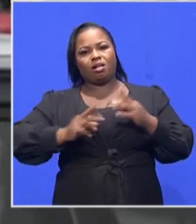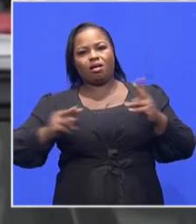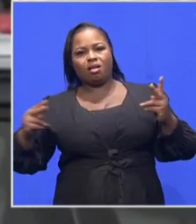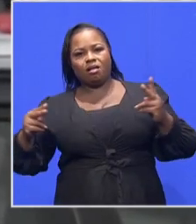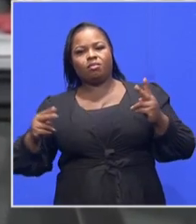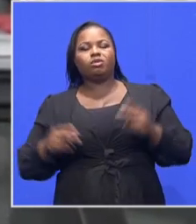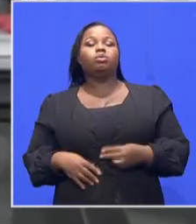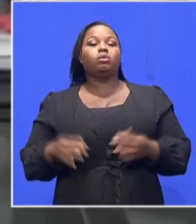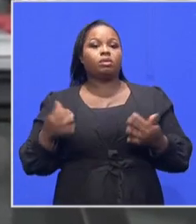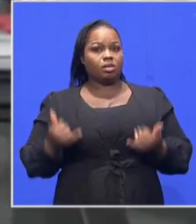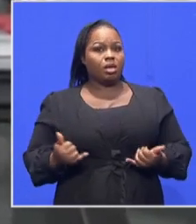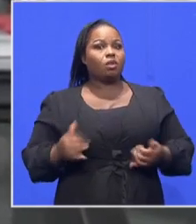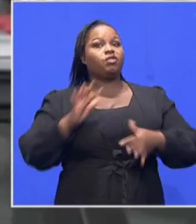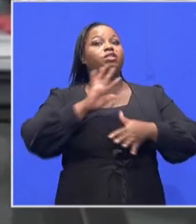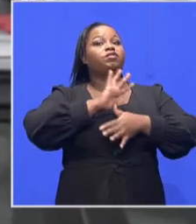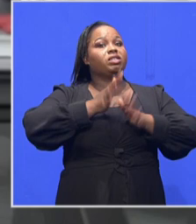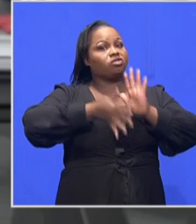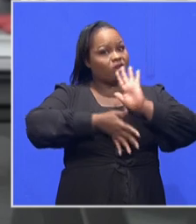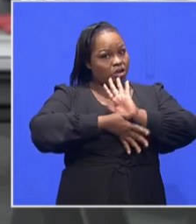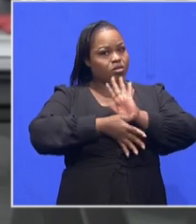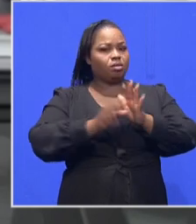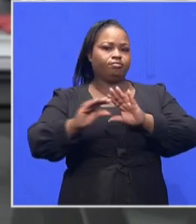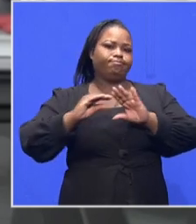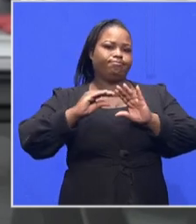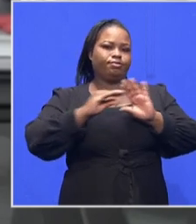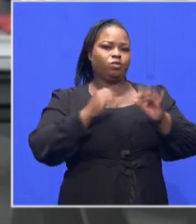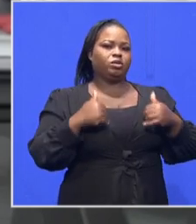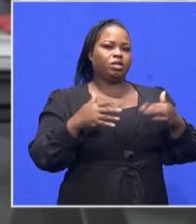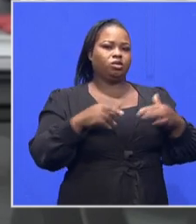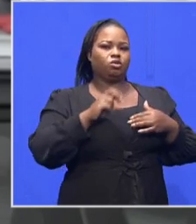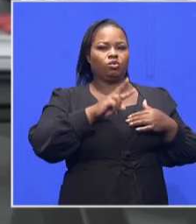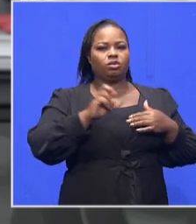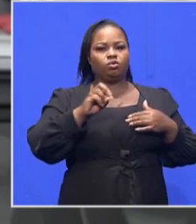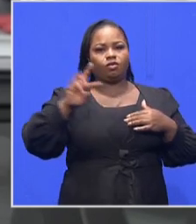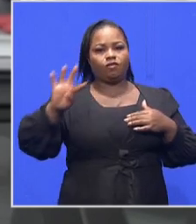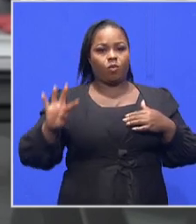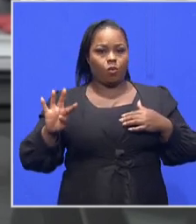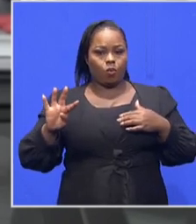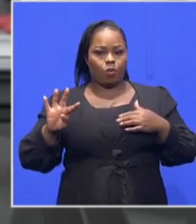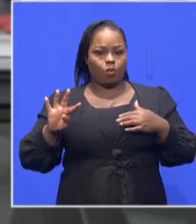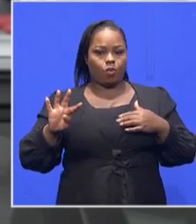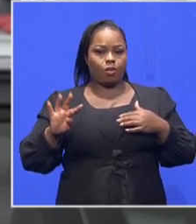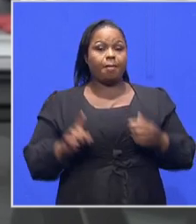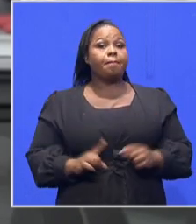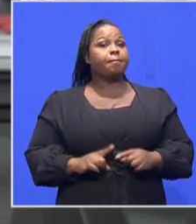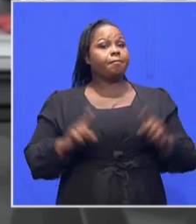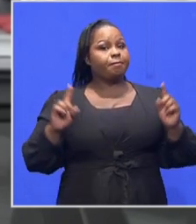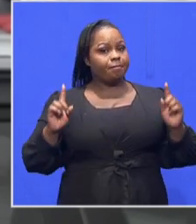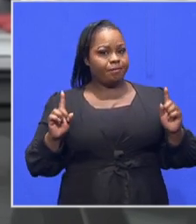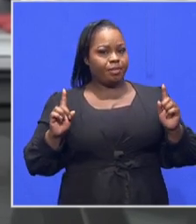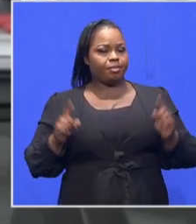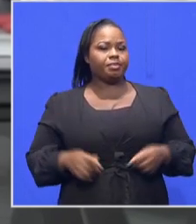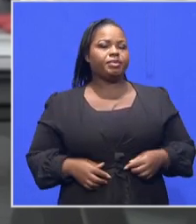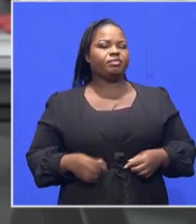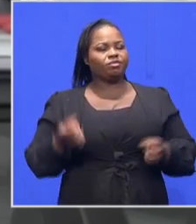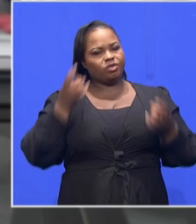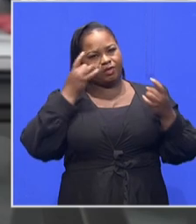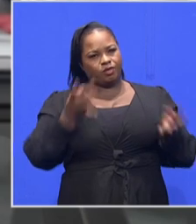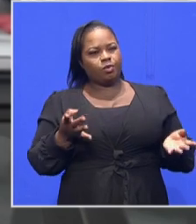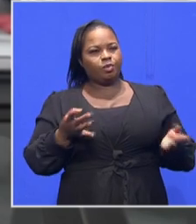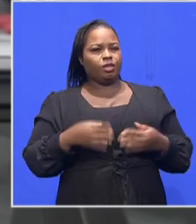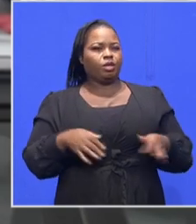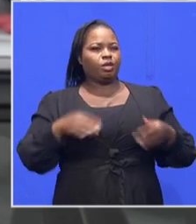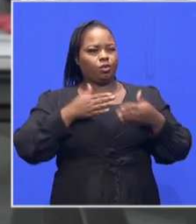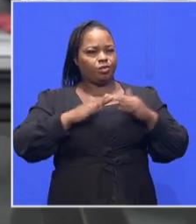hard infrastructure investment we definitely start seeing from 2024, but as a preempter to the community in terms of